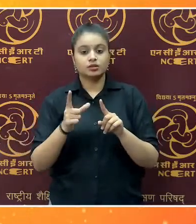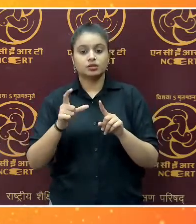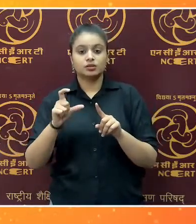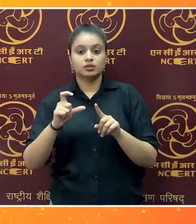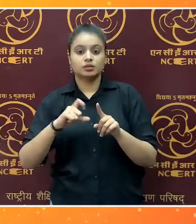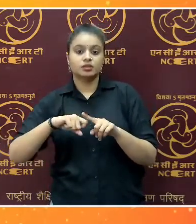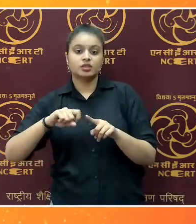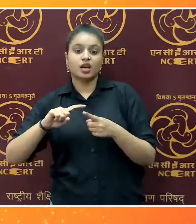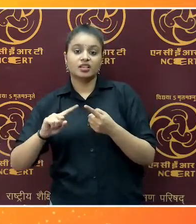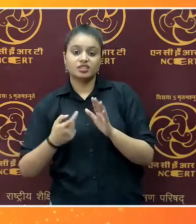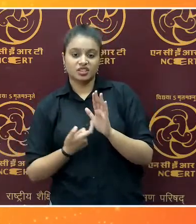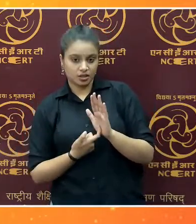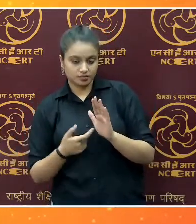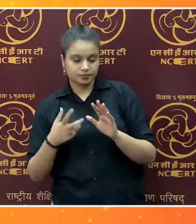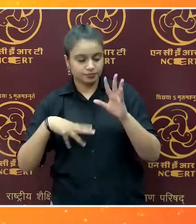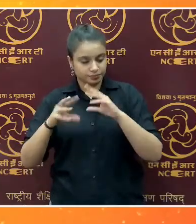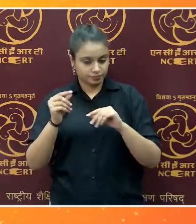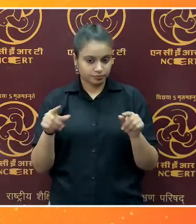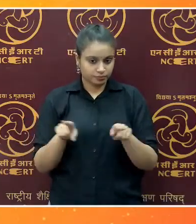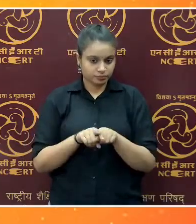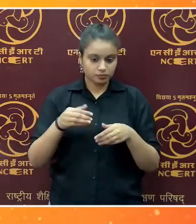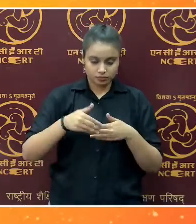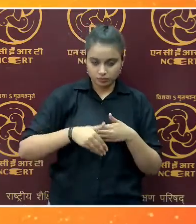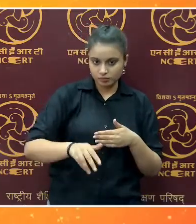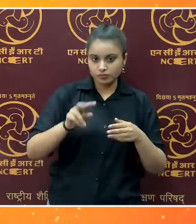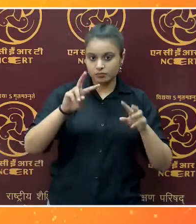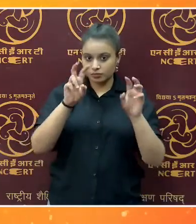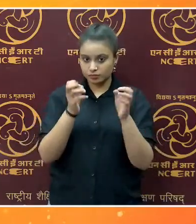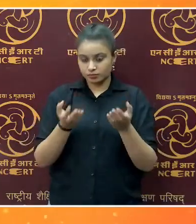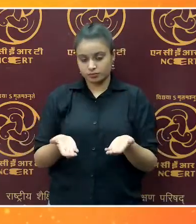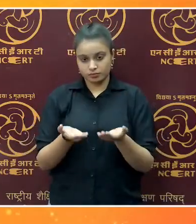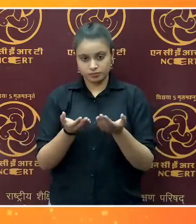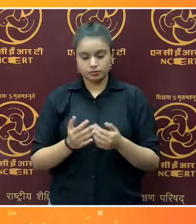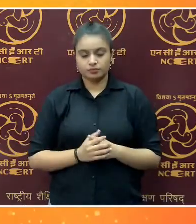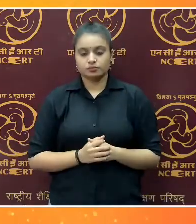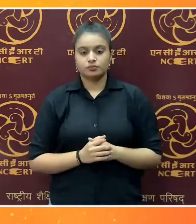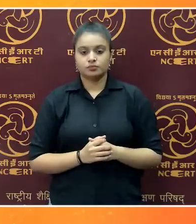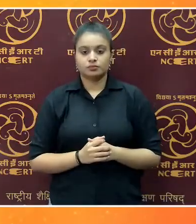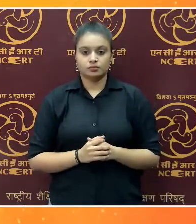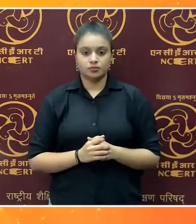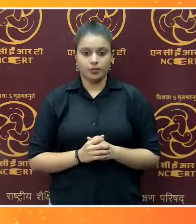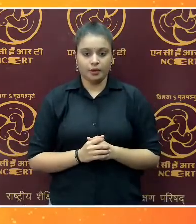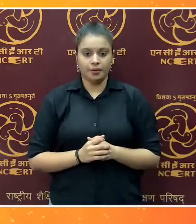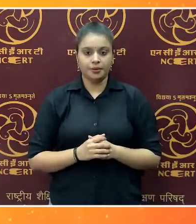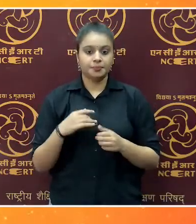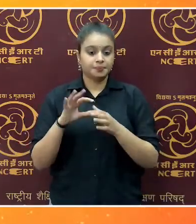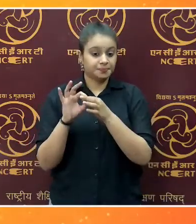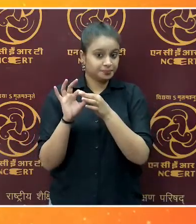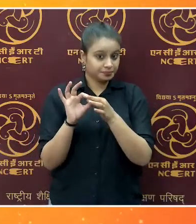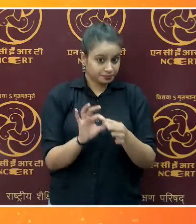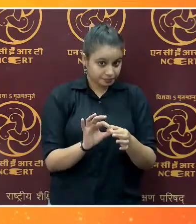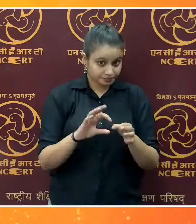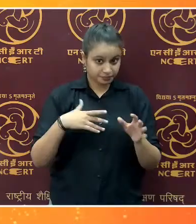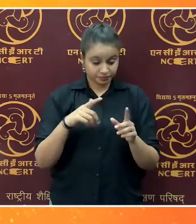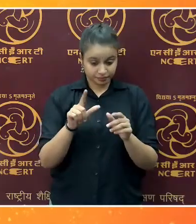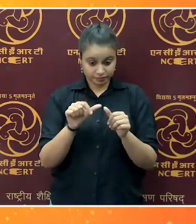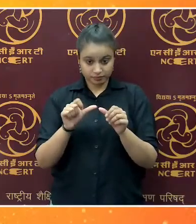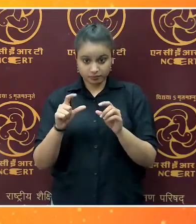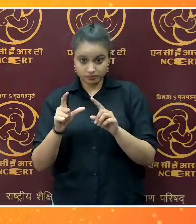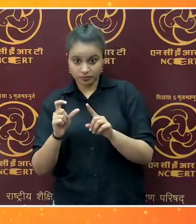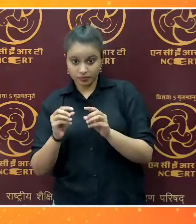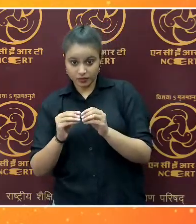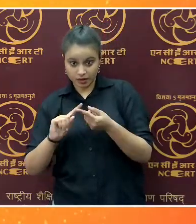Albatross. Okay. Right. So now let's move on with Dr. Dolittle. Sure. So the connection of Dr. Albatross with